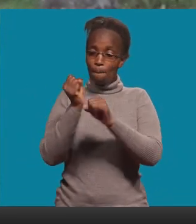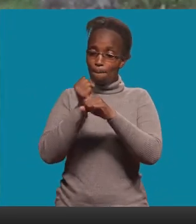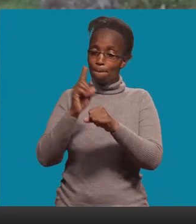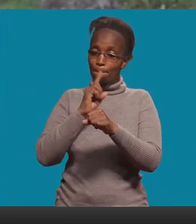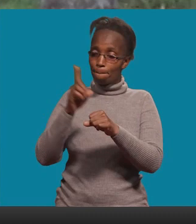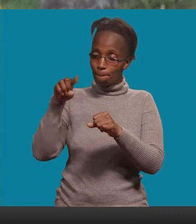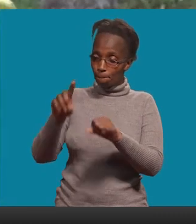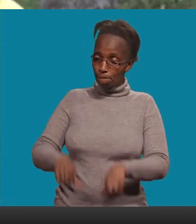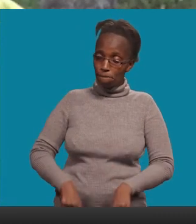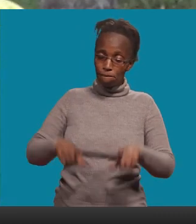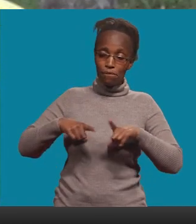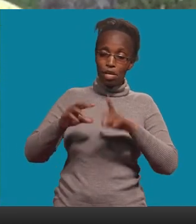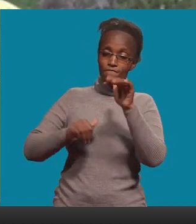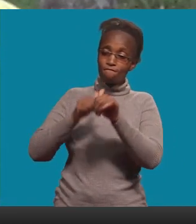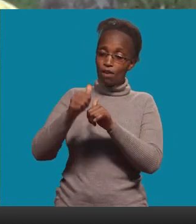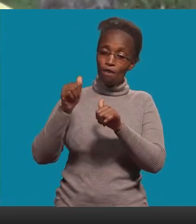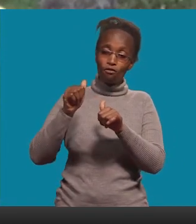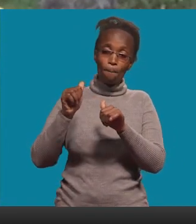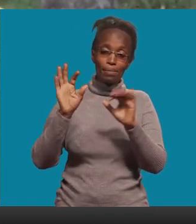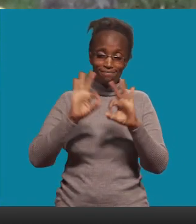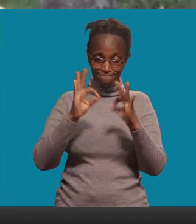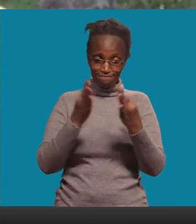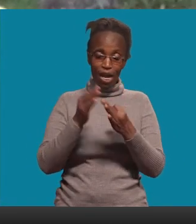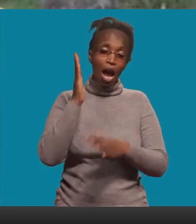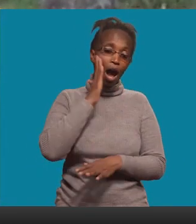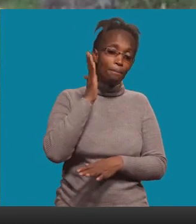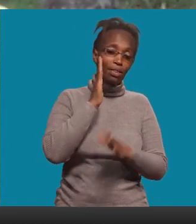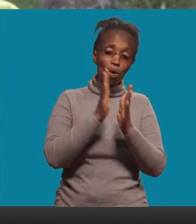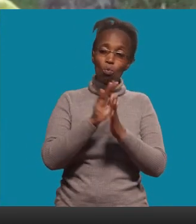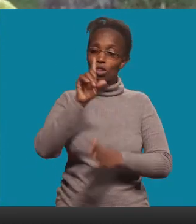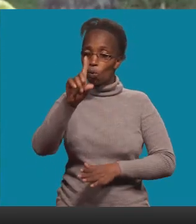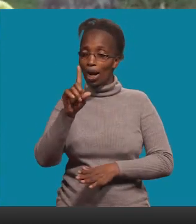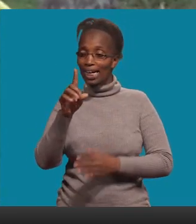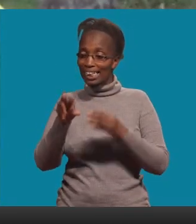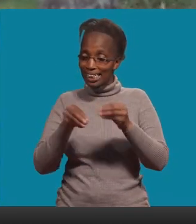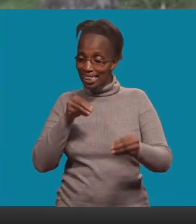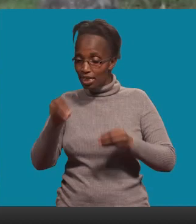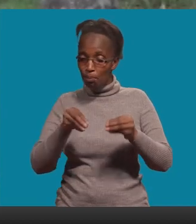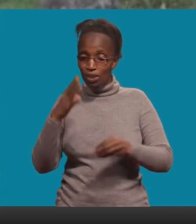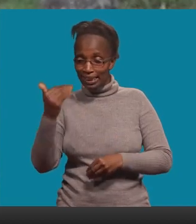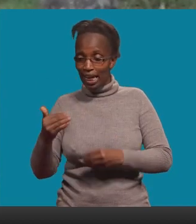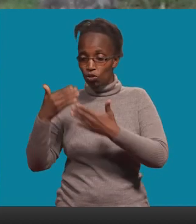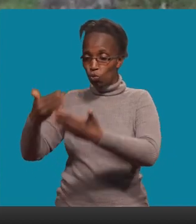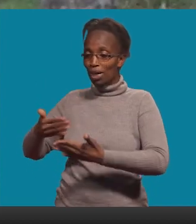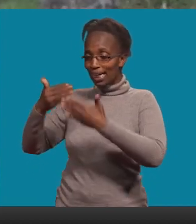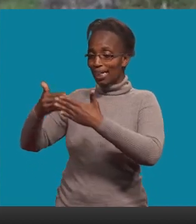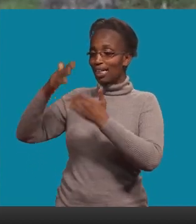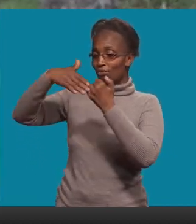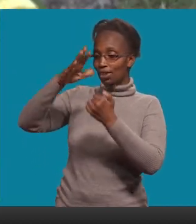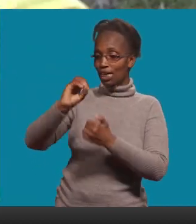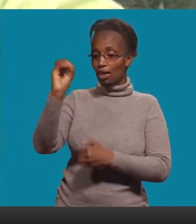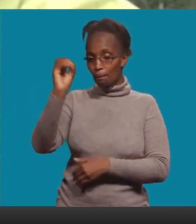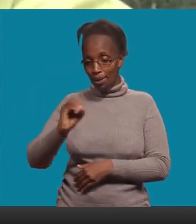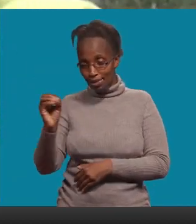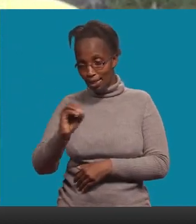sure that they are away from the family, because a mother who has one disabled child will give that child 90% of the